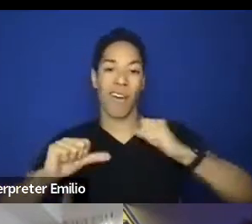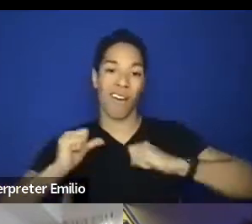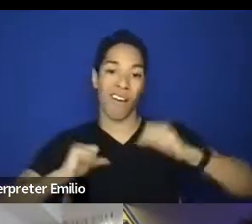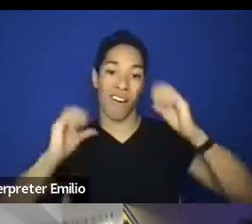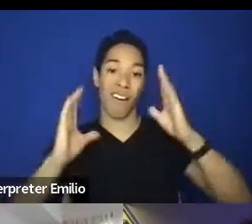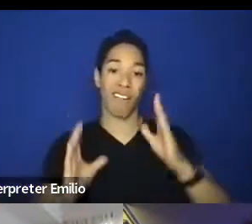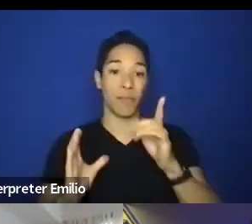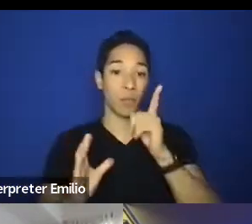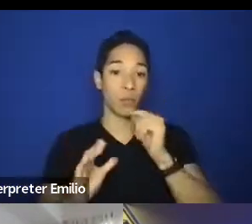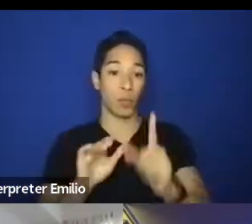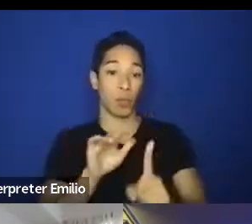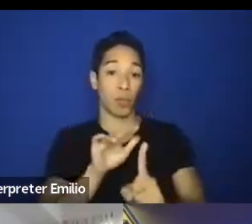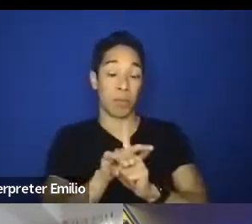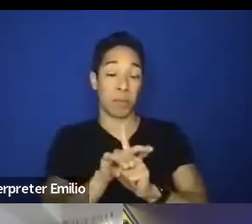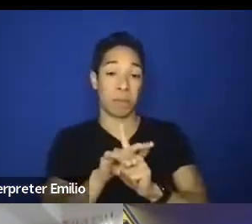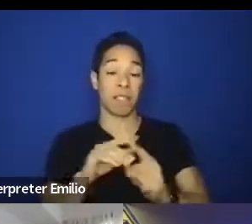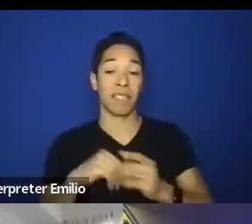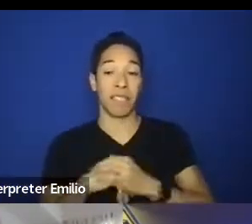space.